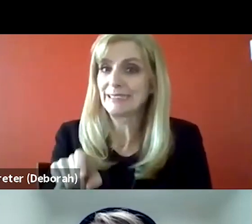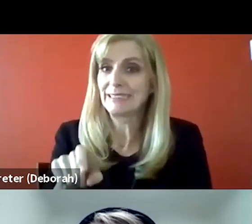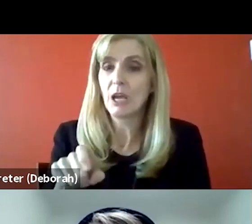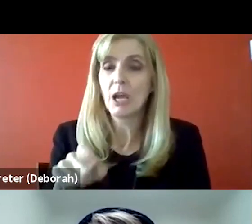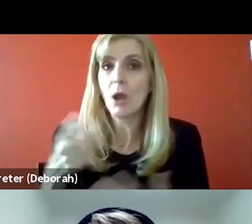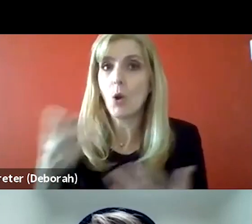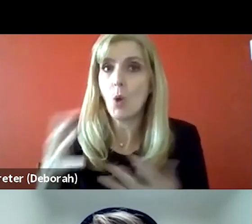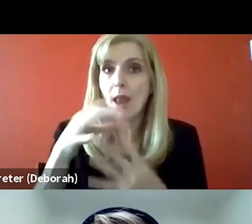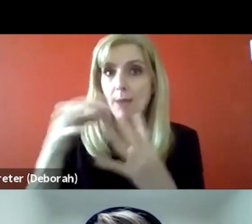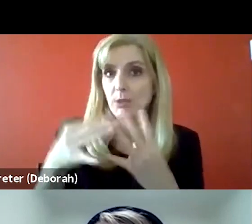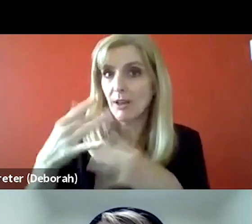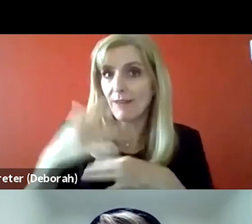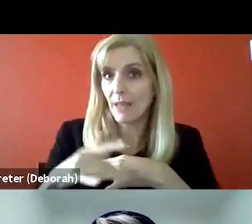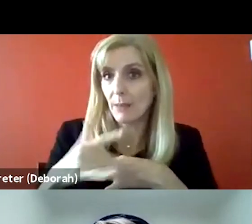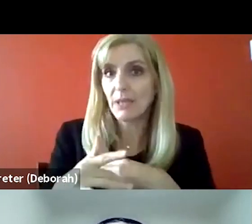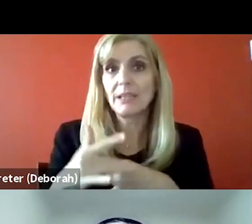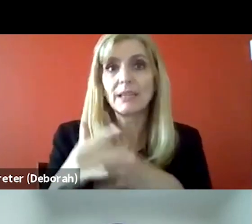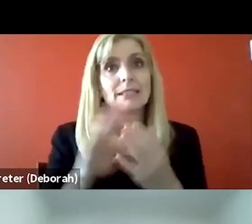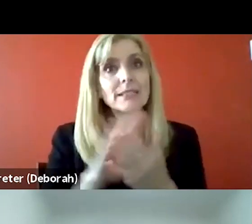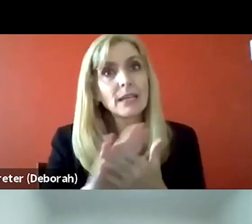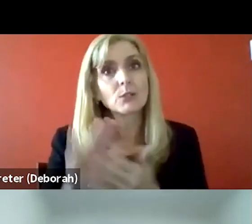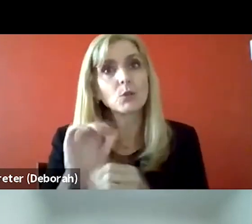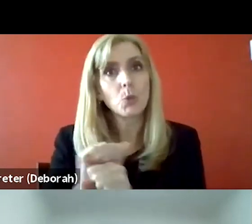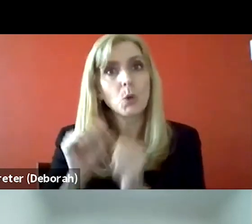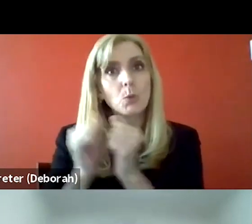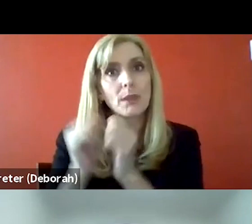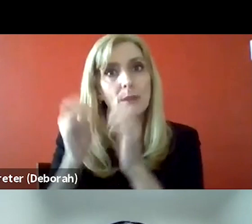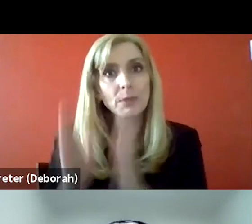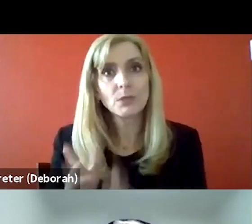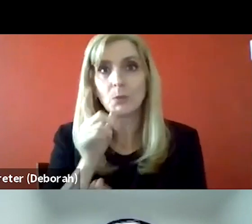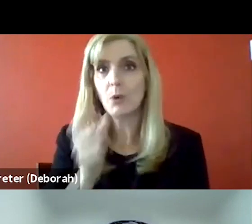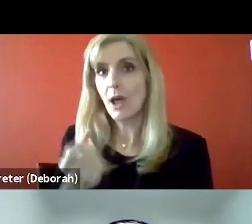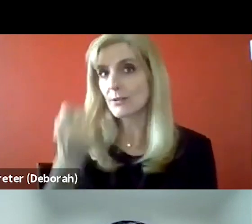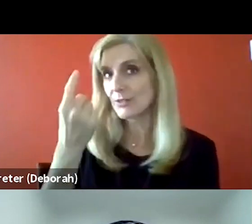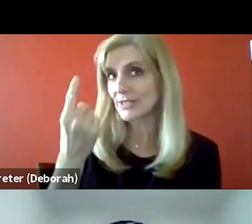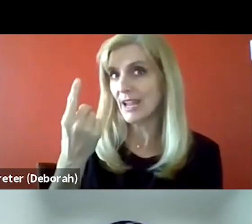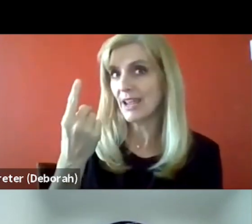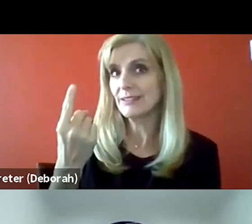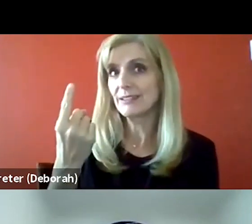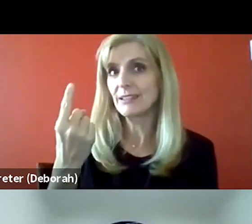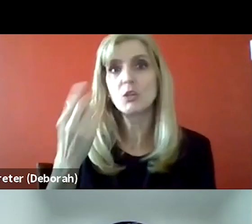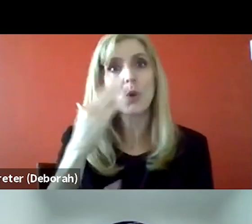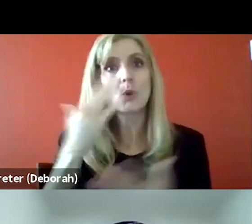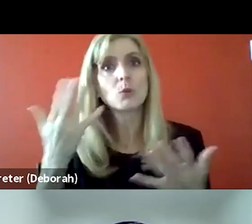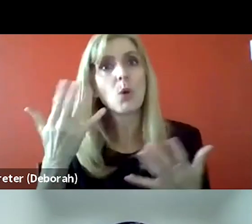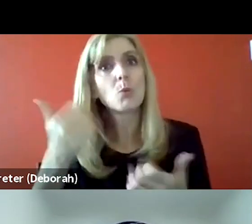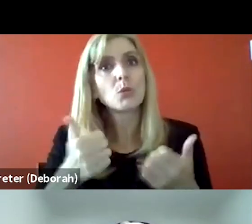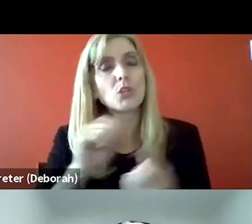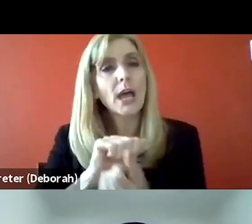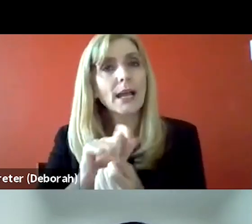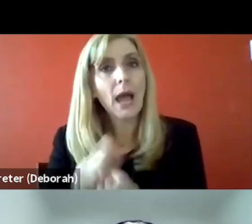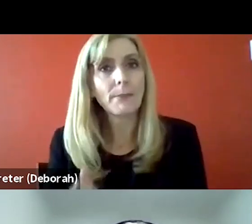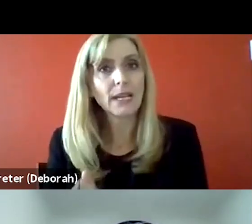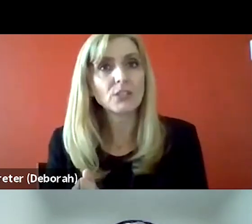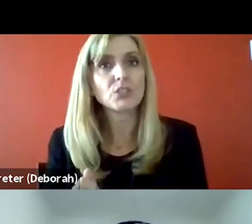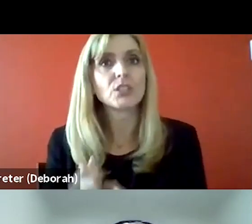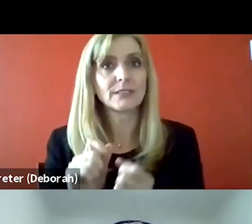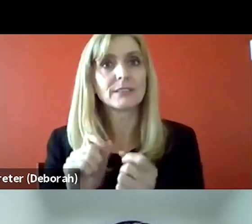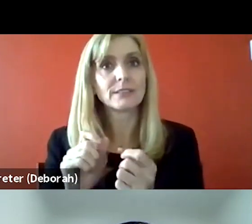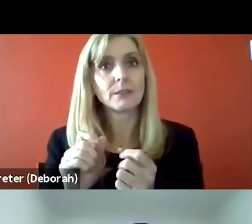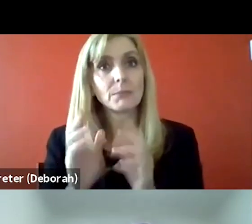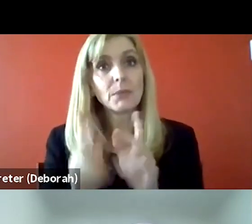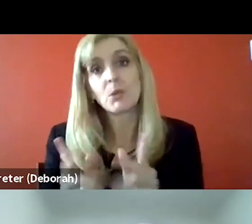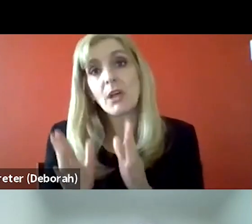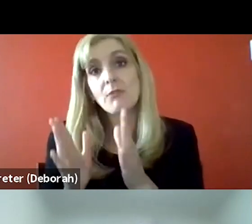available. And it's really nice to be able to work with somebody that understands, what accommodations people have requested before or what's